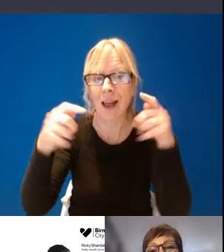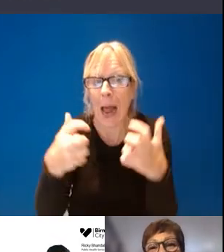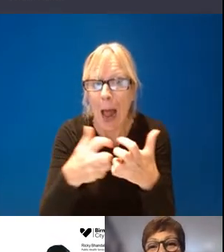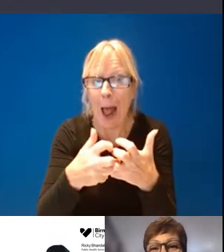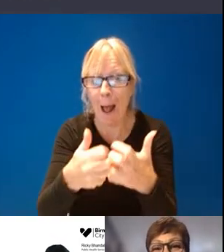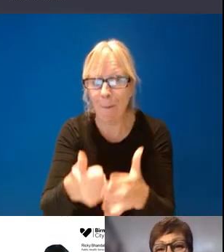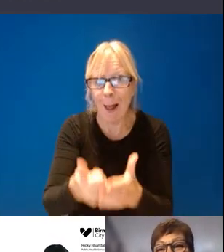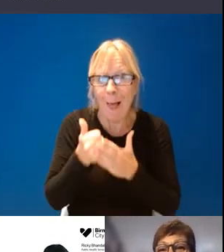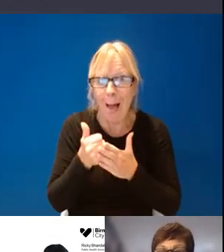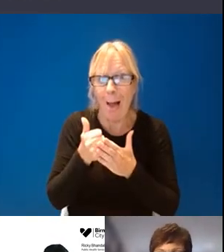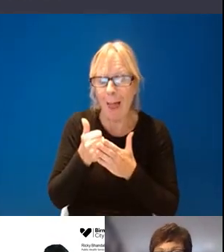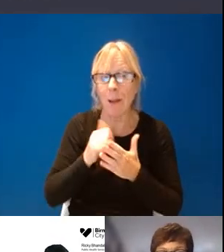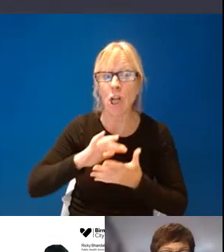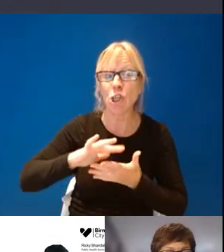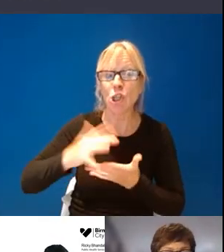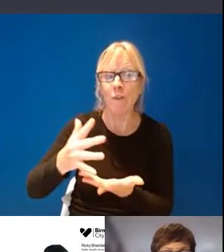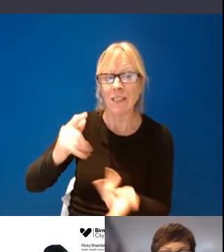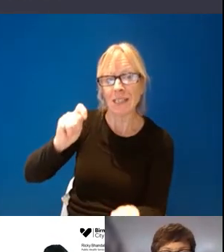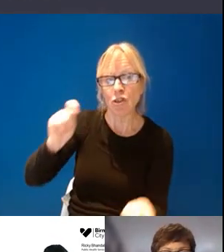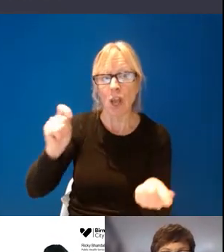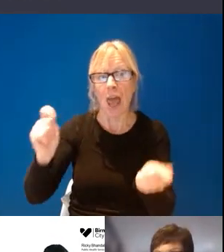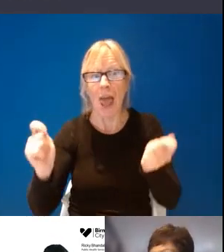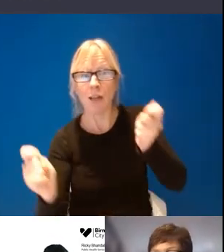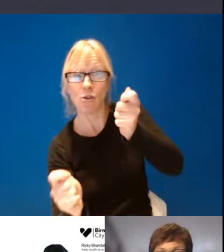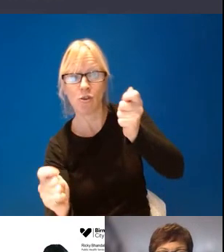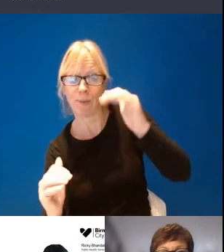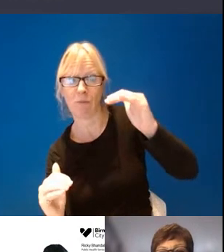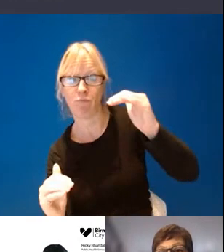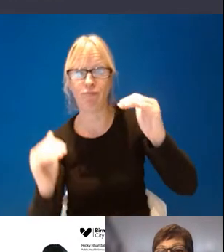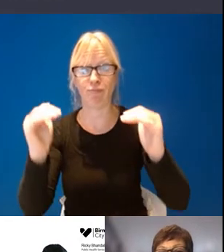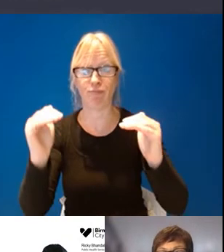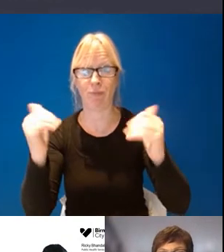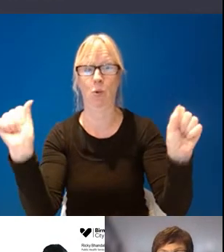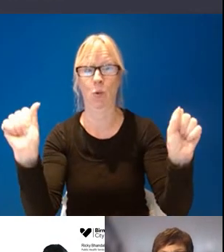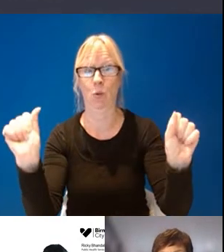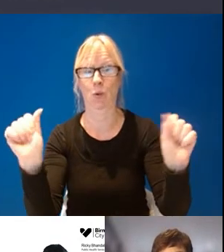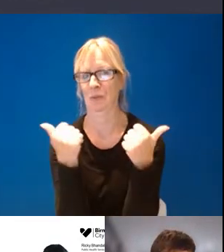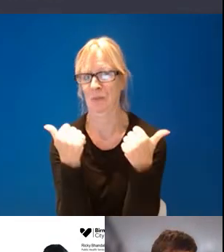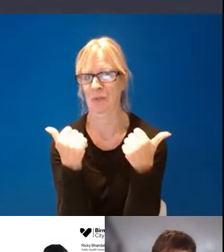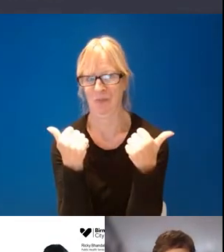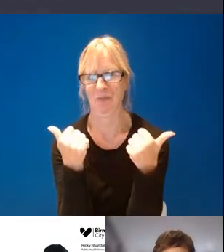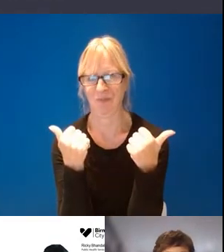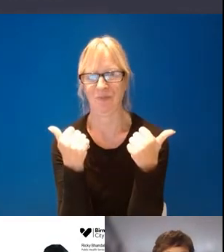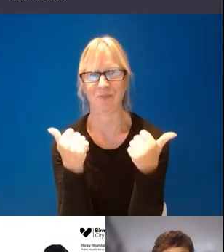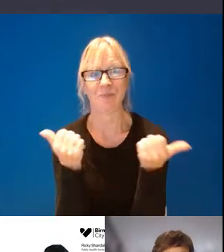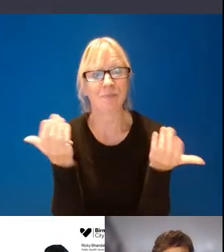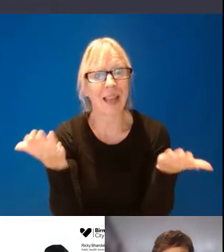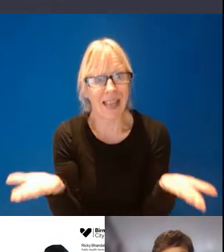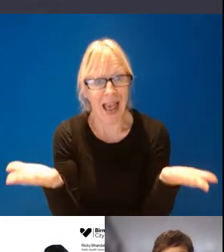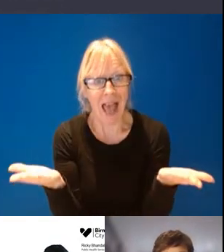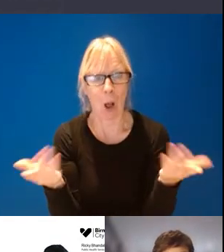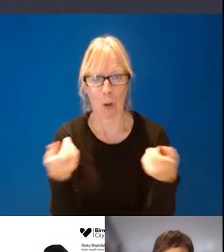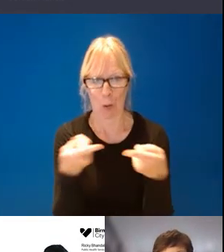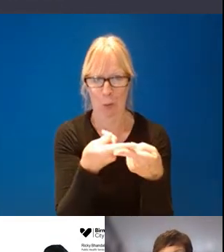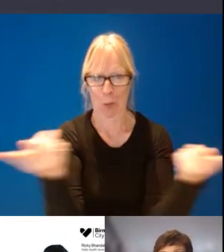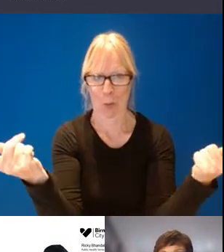our services, which is exactly the idea behind them. So it's great to see. Okay, so now it's time for you guys to do some